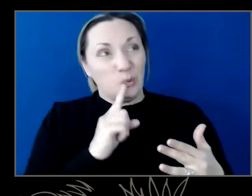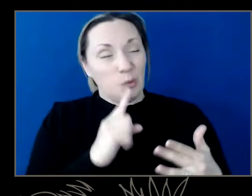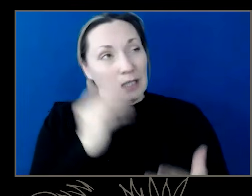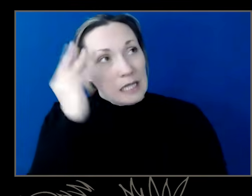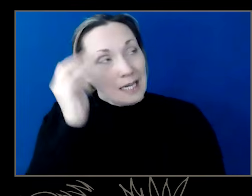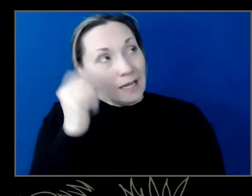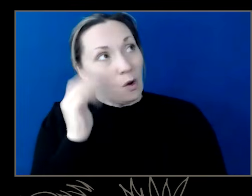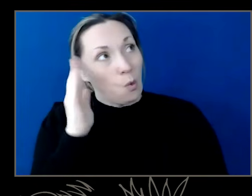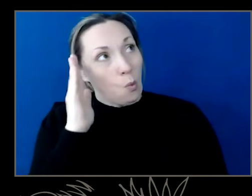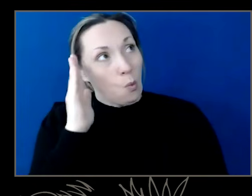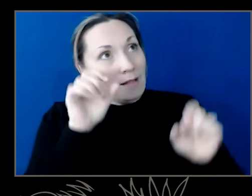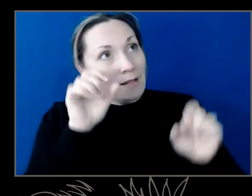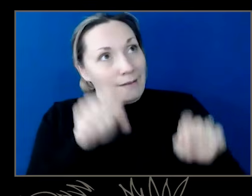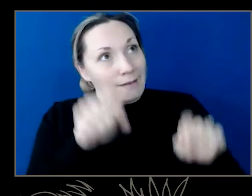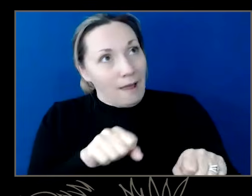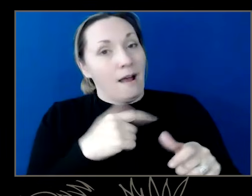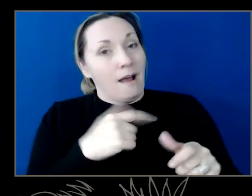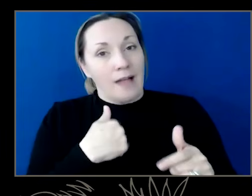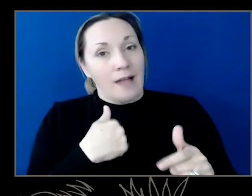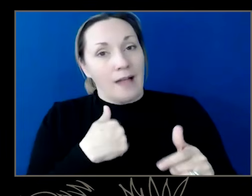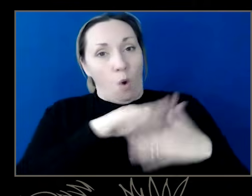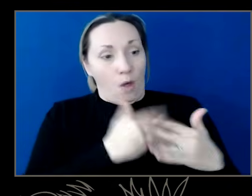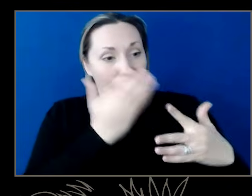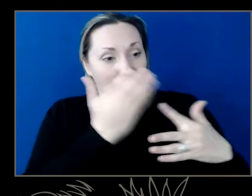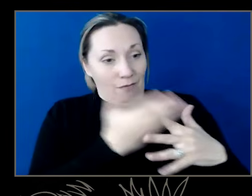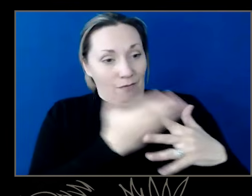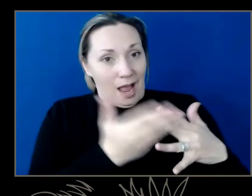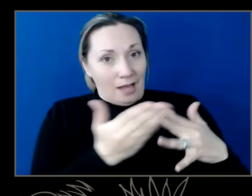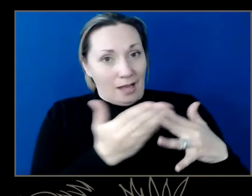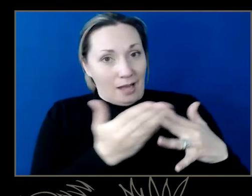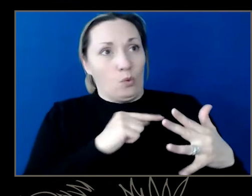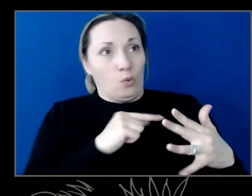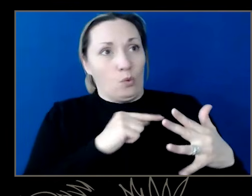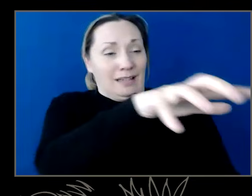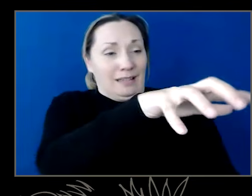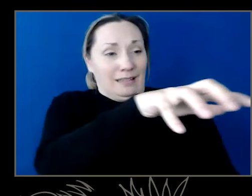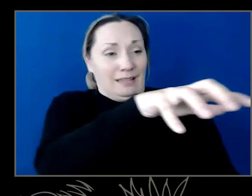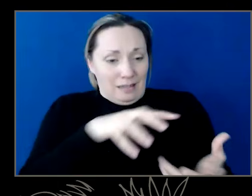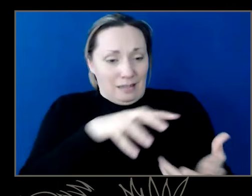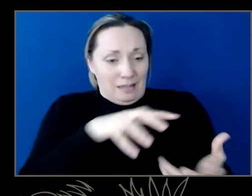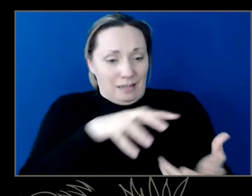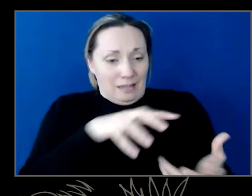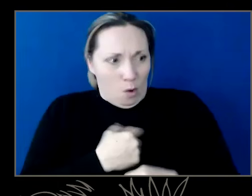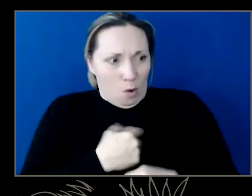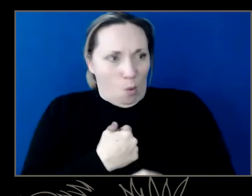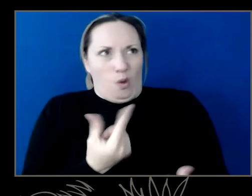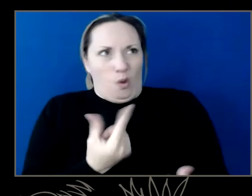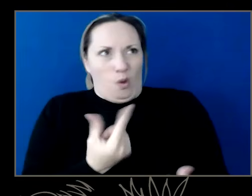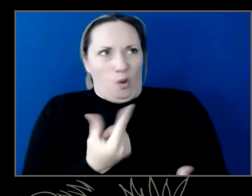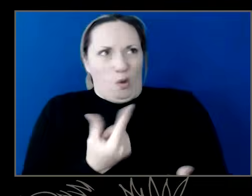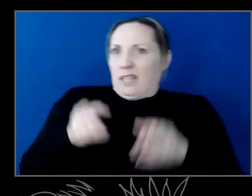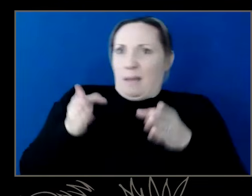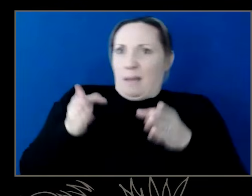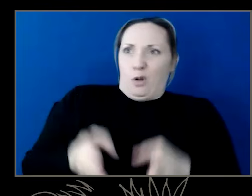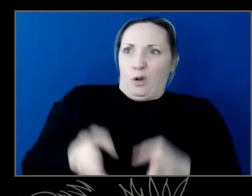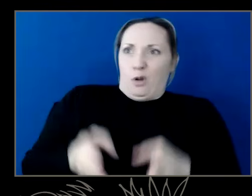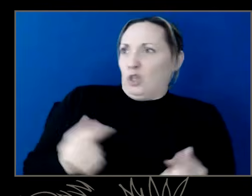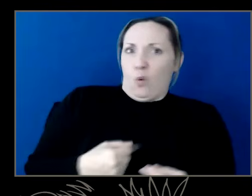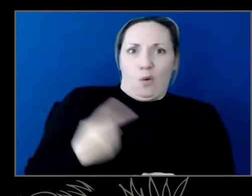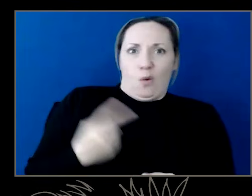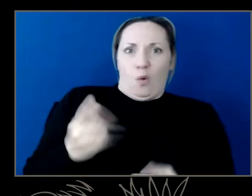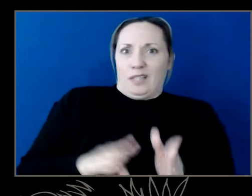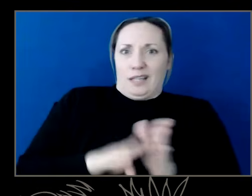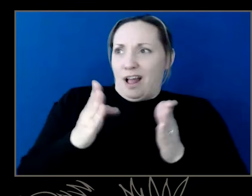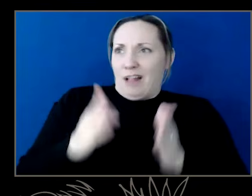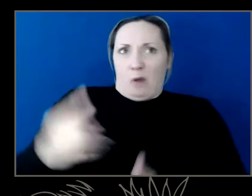going to be able to take all these files and really have to compile this? What is this person doing? What does this developer even think he's building?